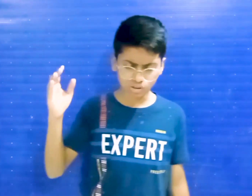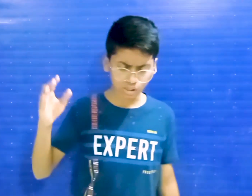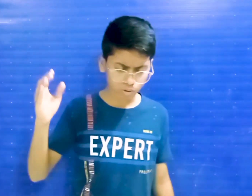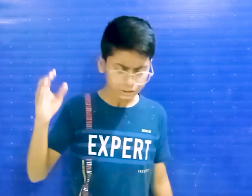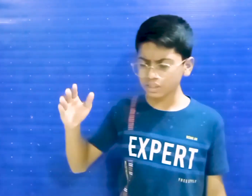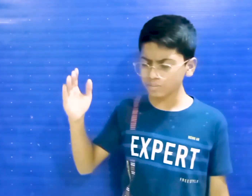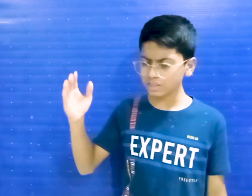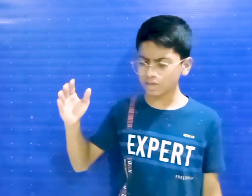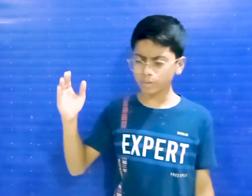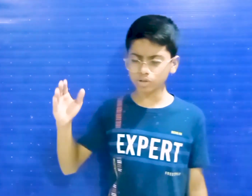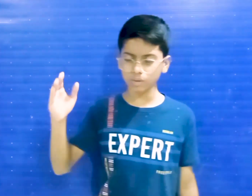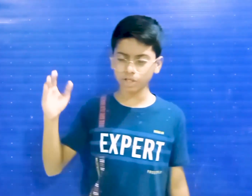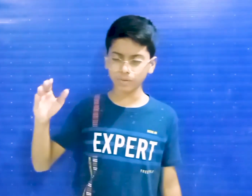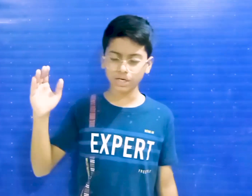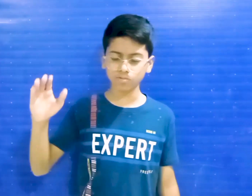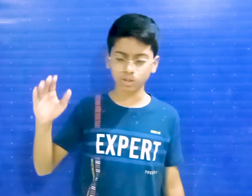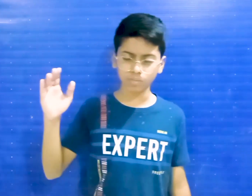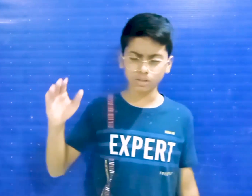Jesus. Thank you, Jesus.